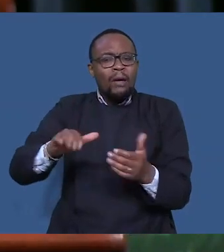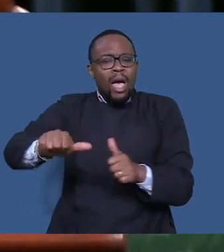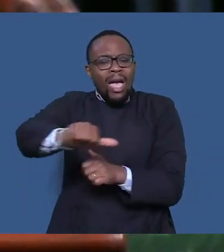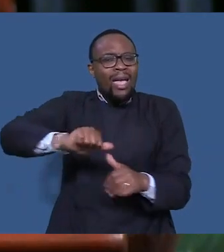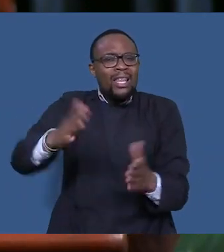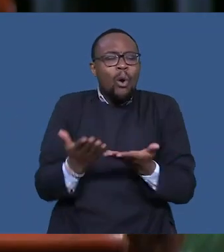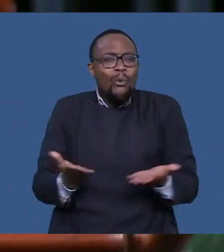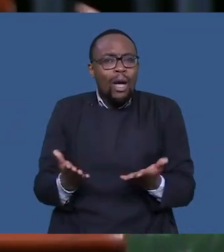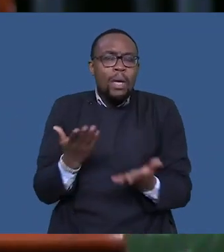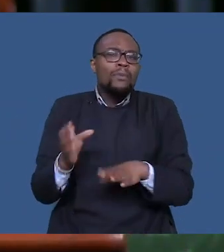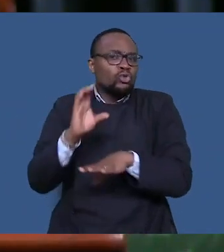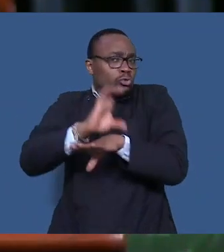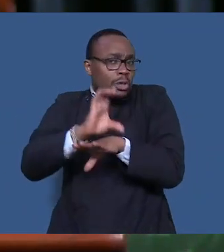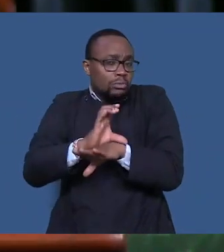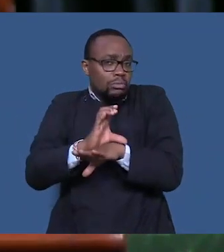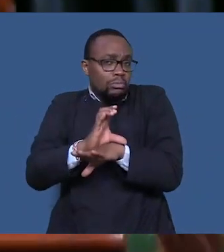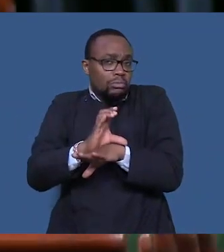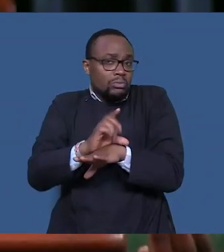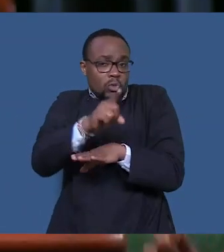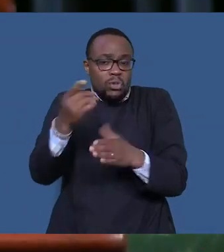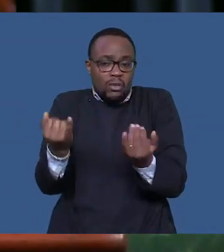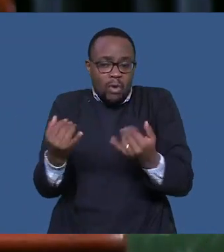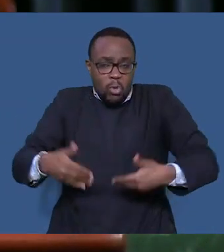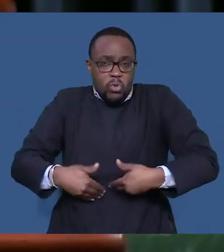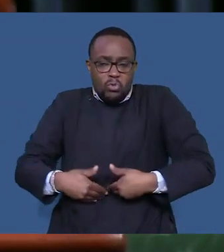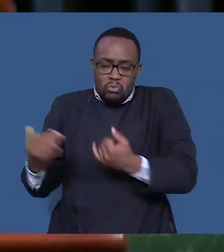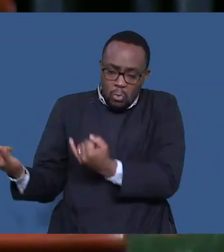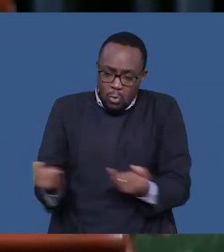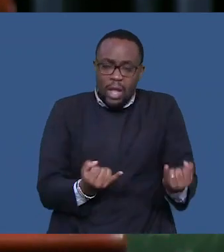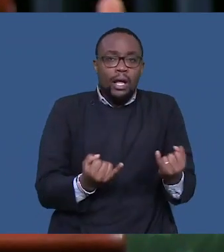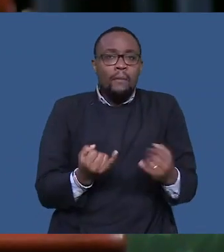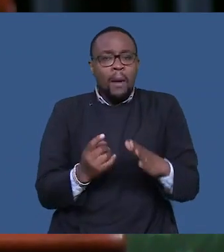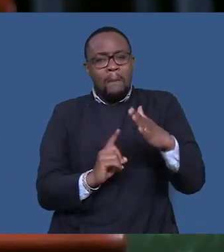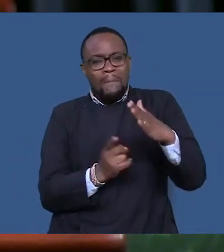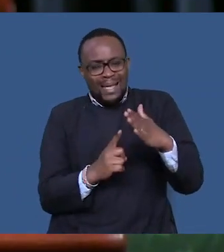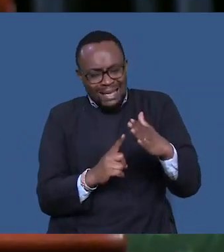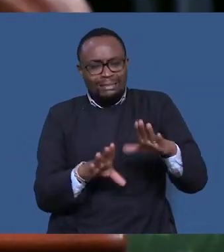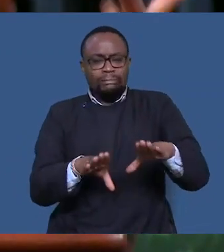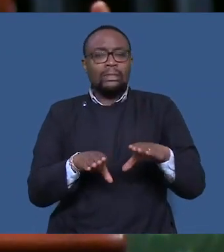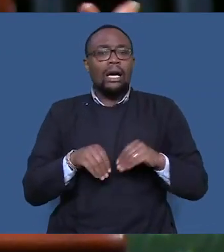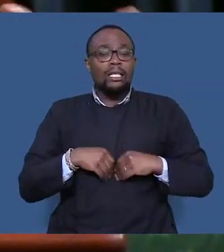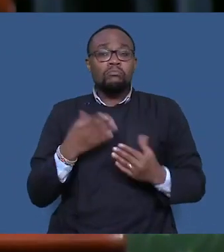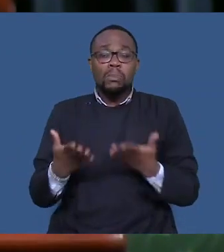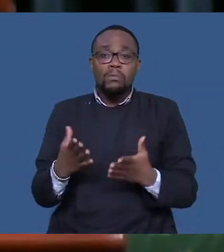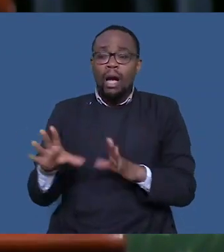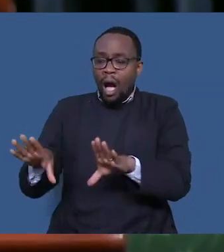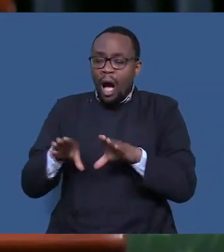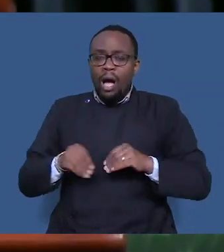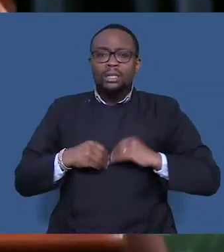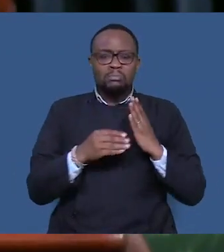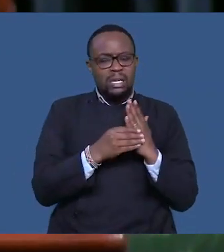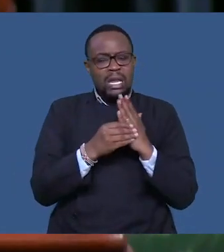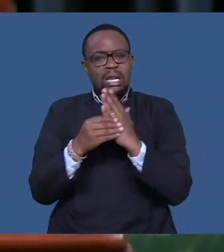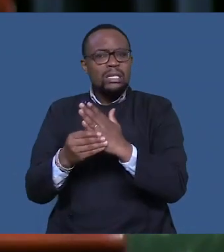could be religion, that you have been called as a young person to even take up ministry. You have been called as a young person to take up leadership.